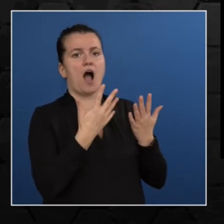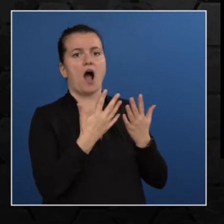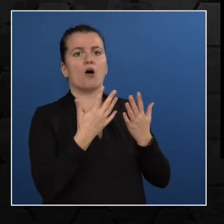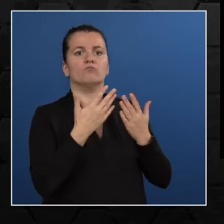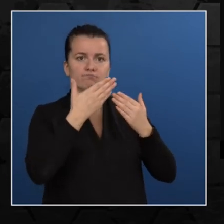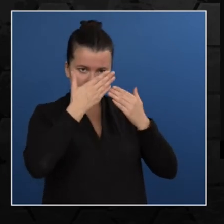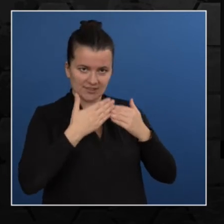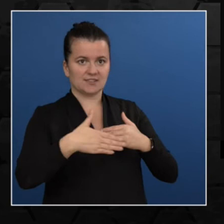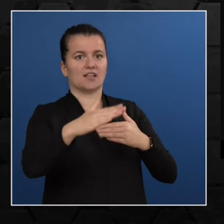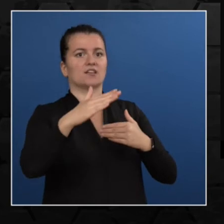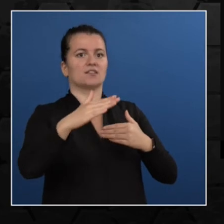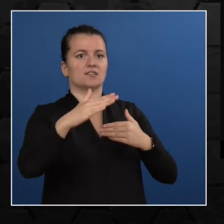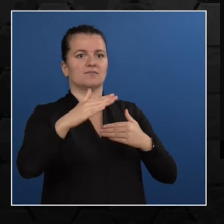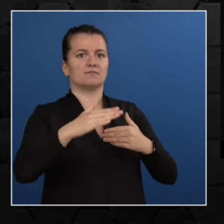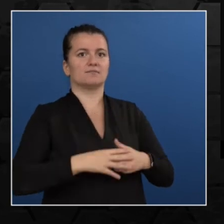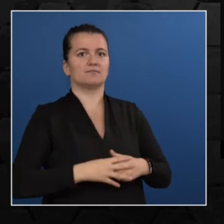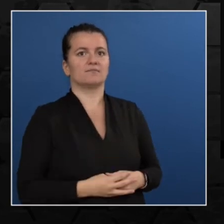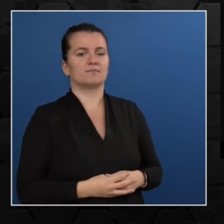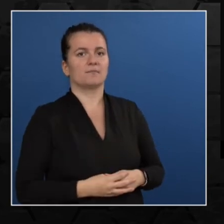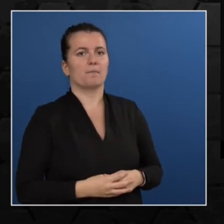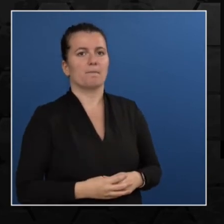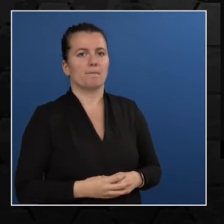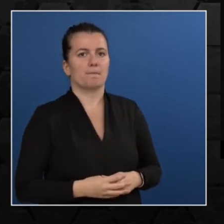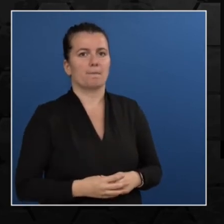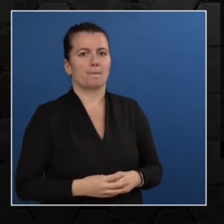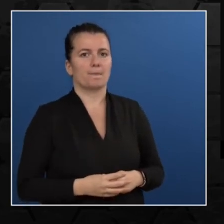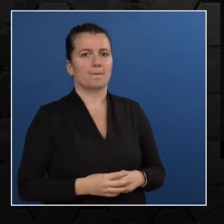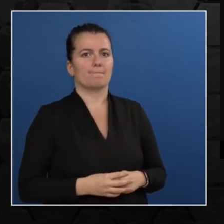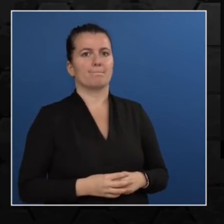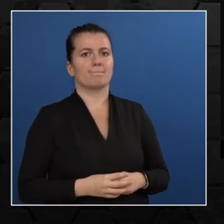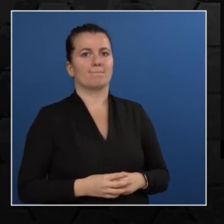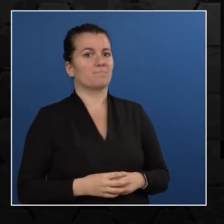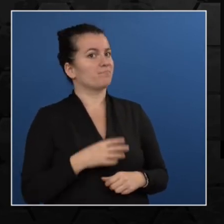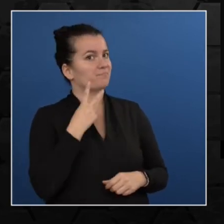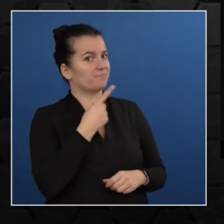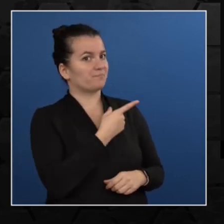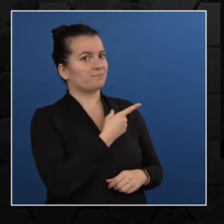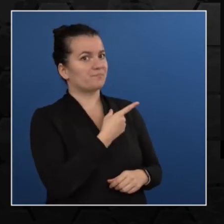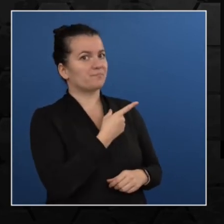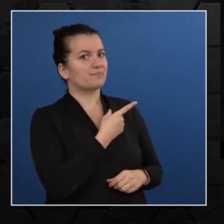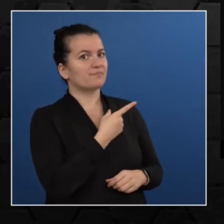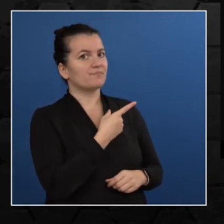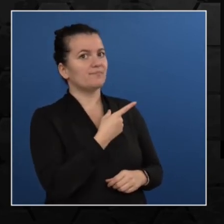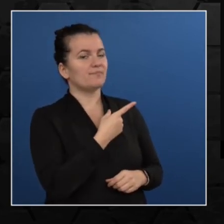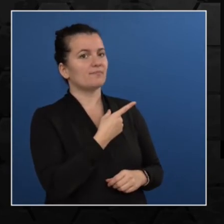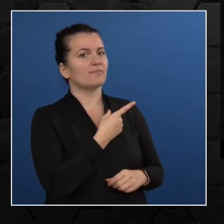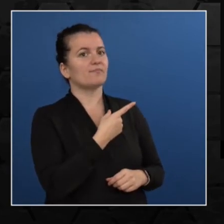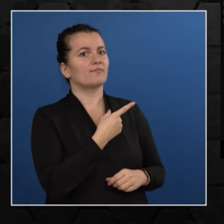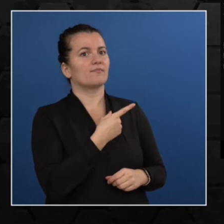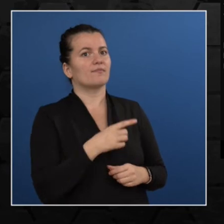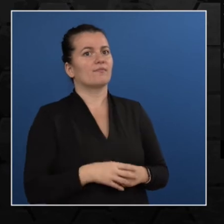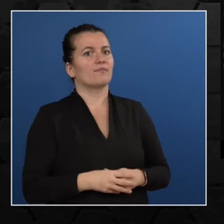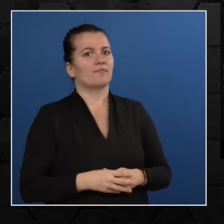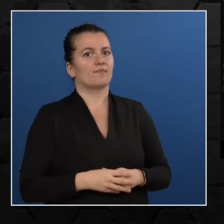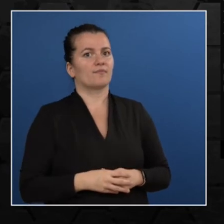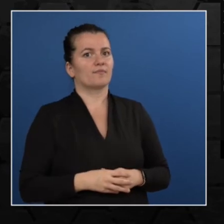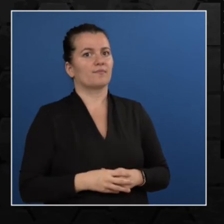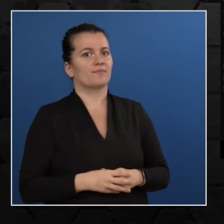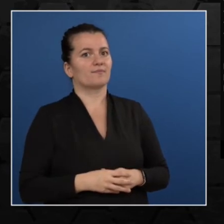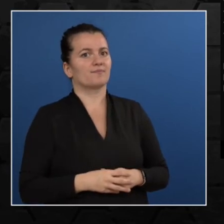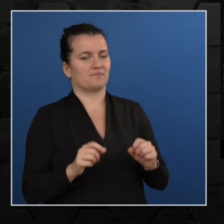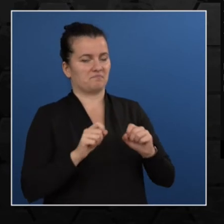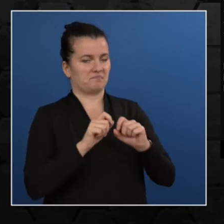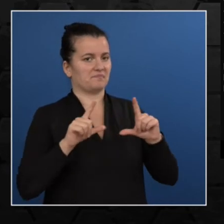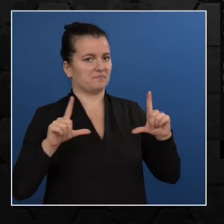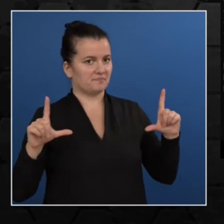So as you can see, I'm on my Windows terminal, and then you zoom in over here.